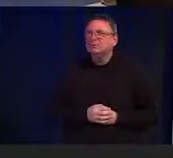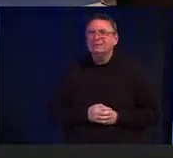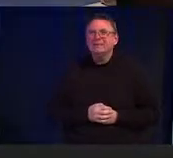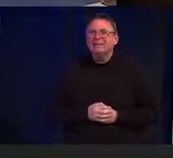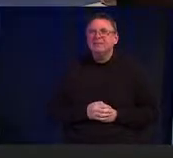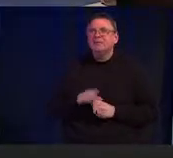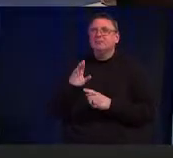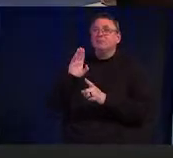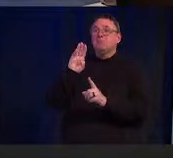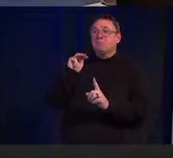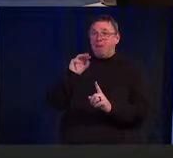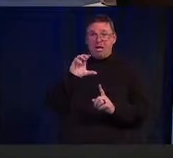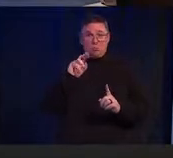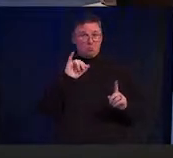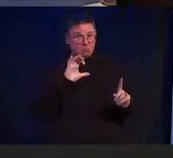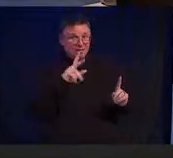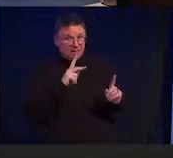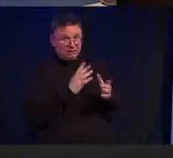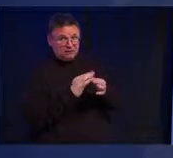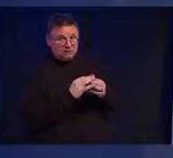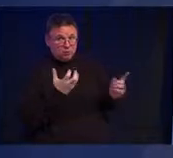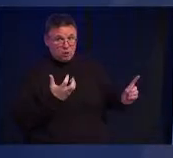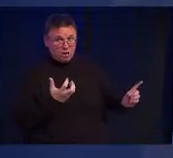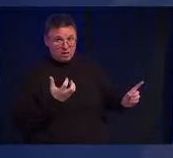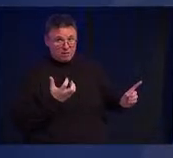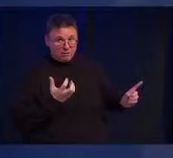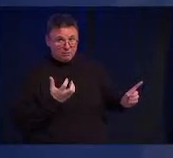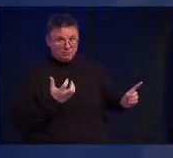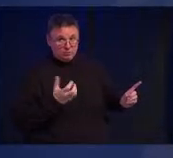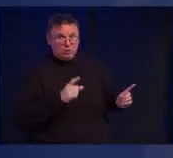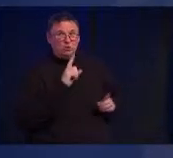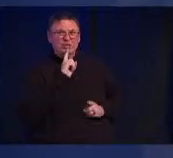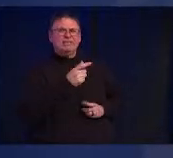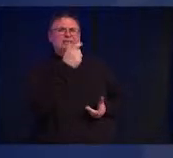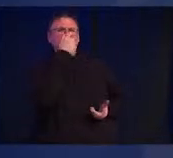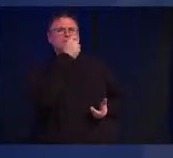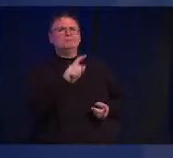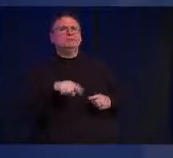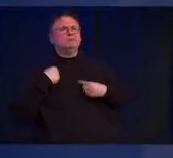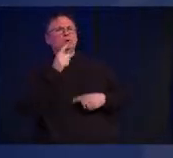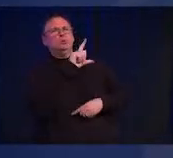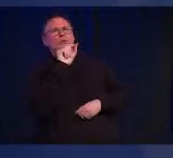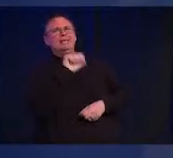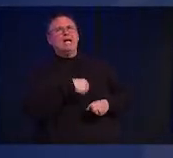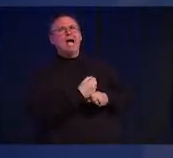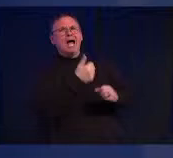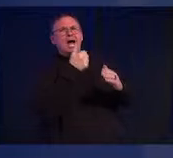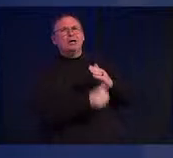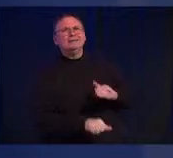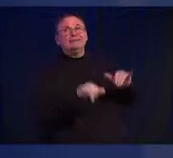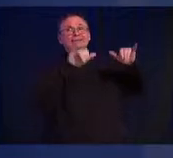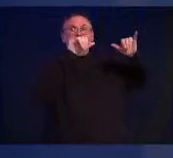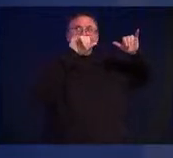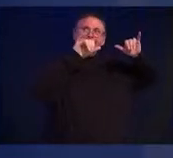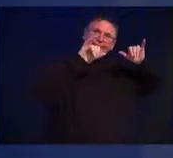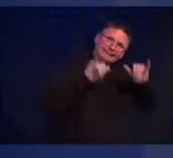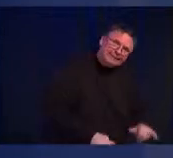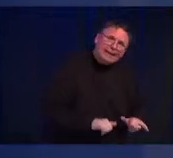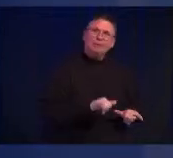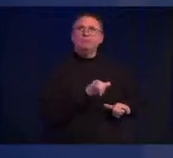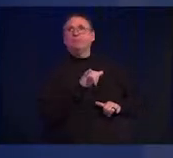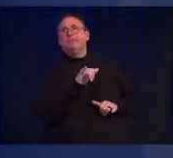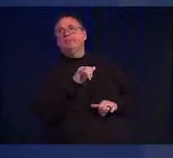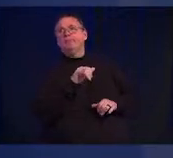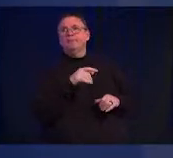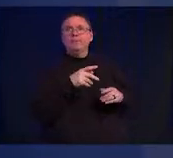rebuttal? Yeah, I think it's so interesting. After 20 years of one-party rule, we still have people in the Republican Party who will say they'll